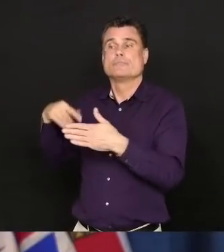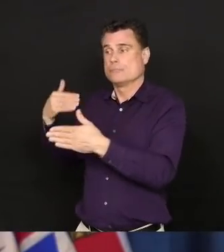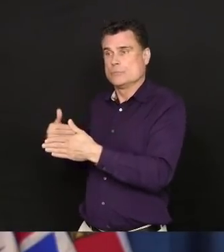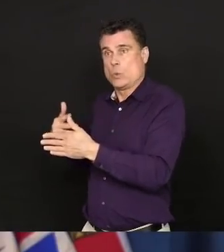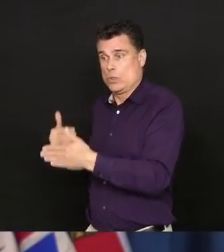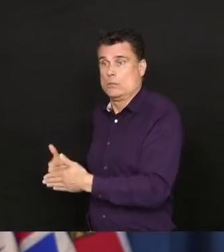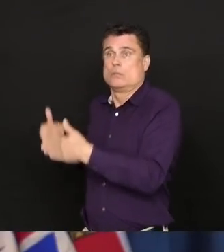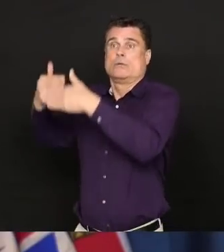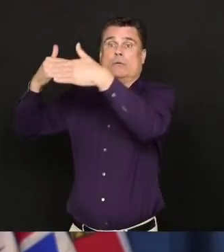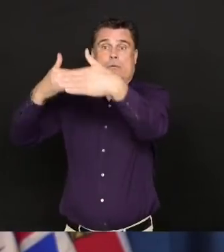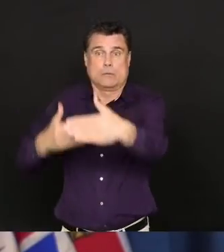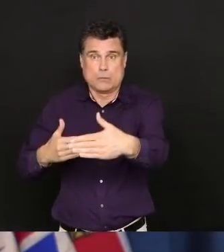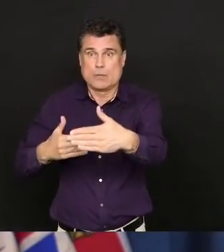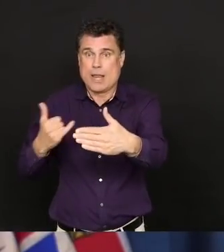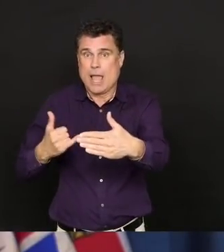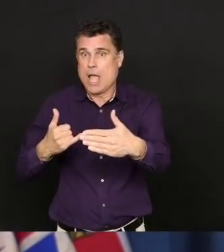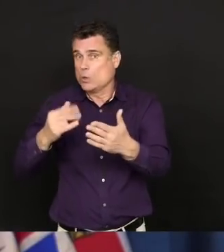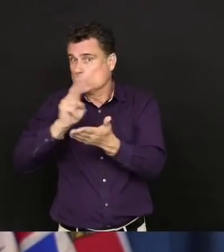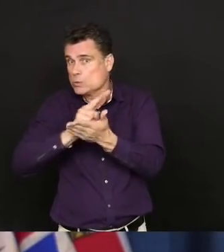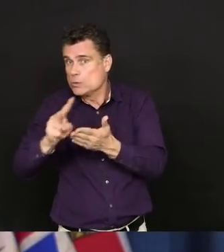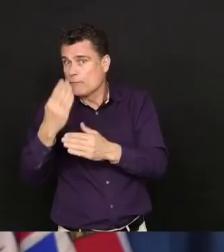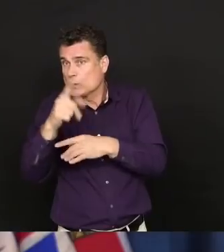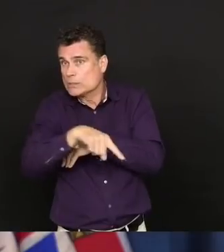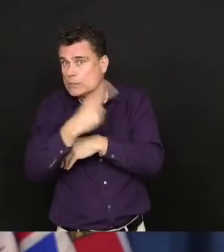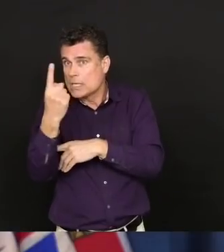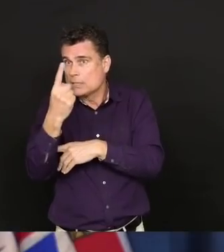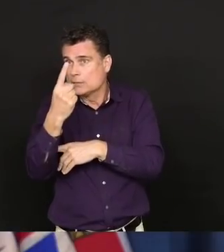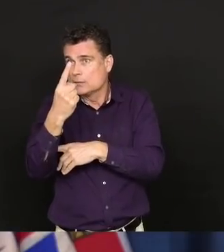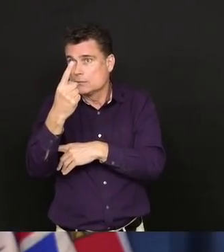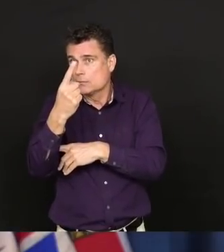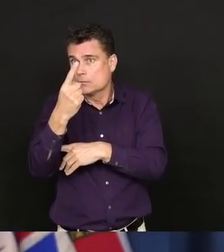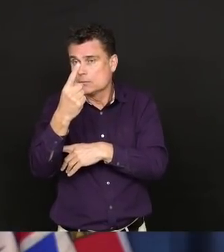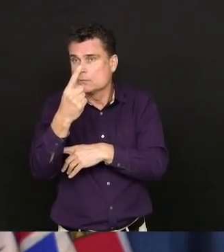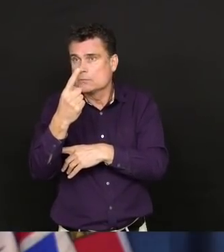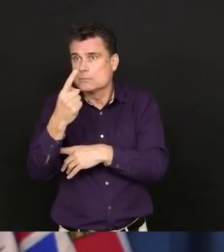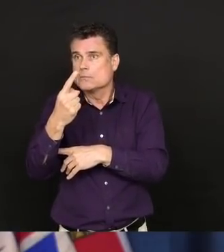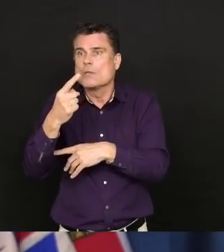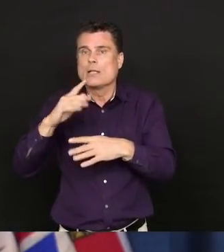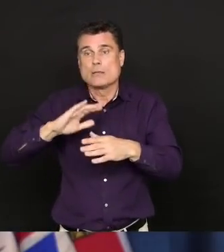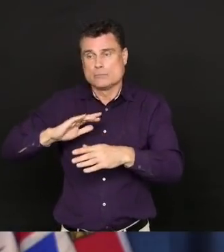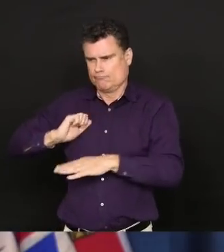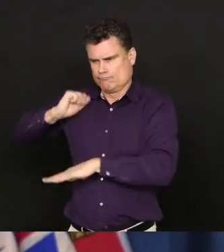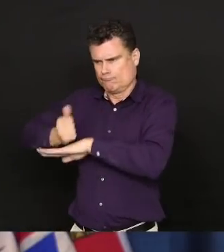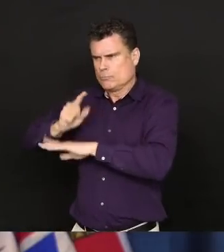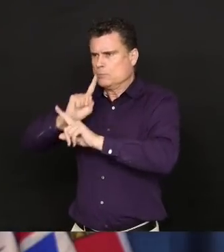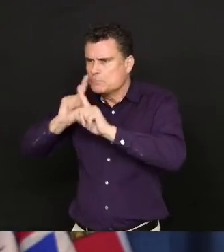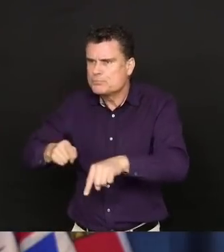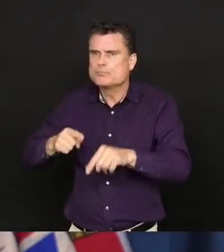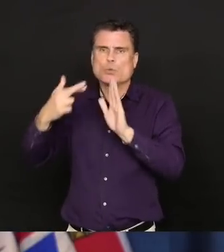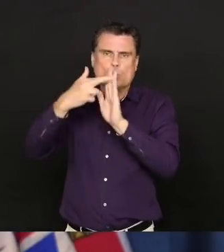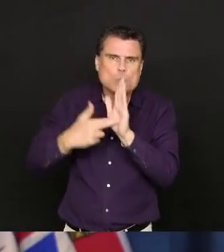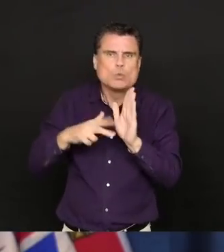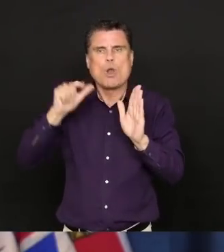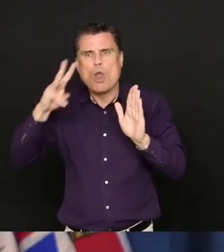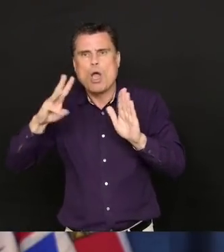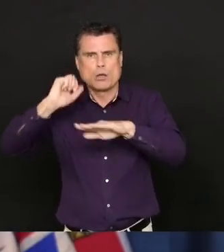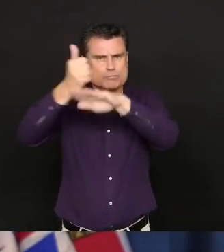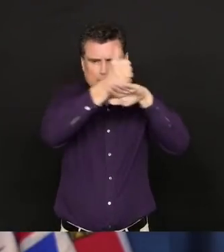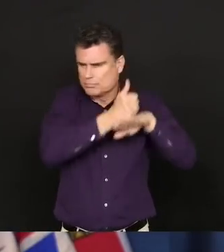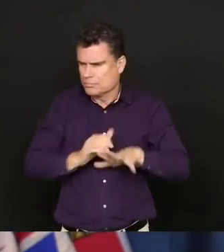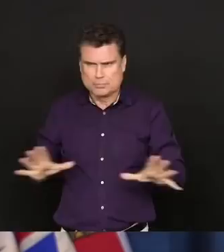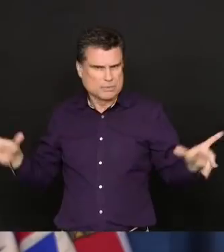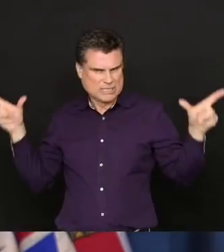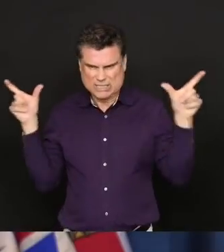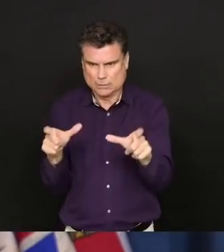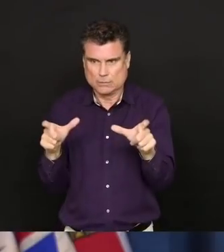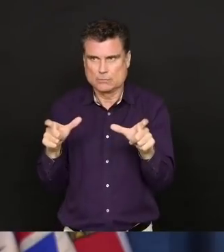last week, I see a glimmer of hope. You know, we are not seeing dramatic increases in the number of people who are positive, the